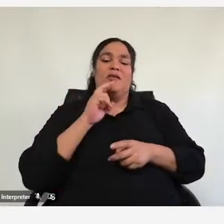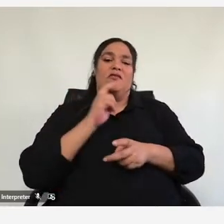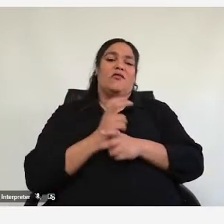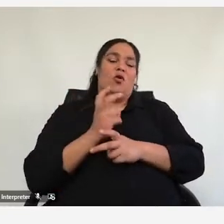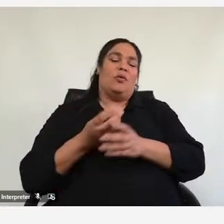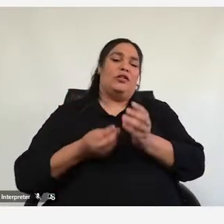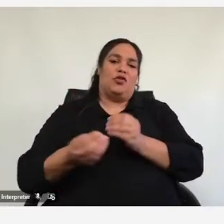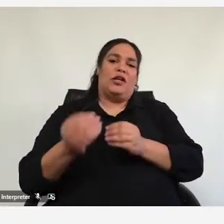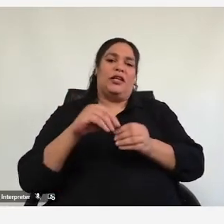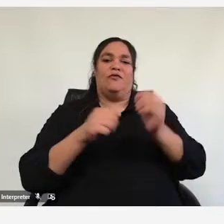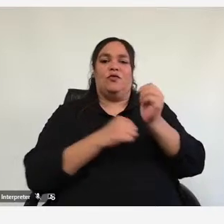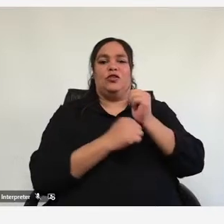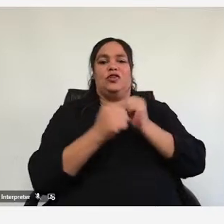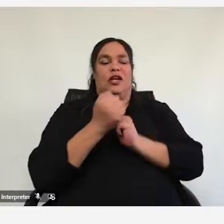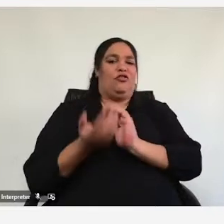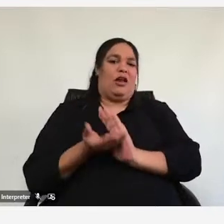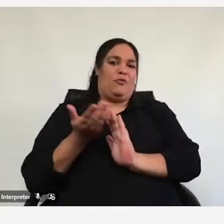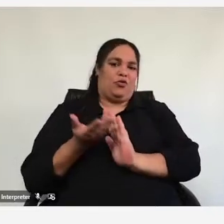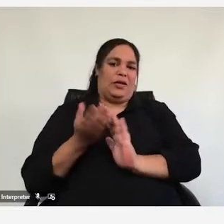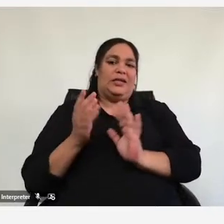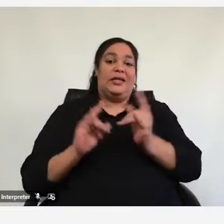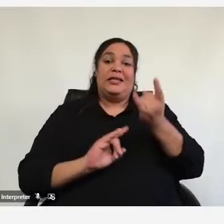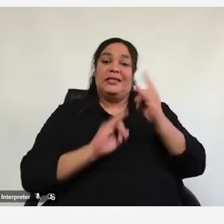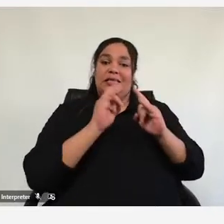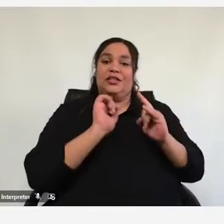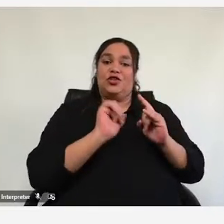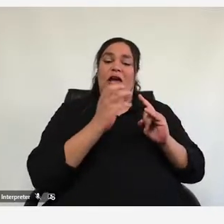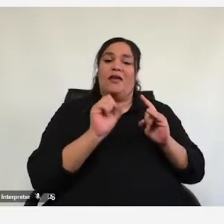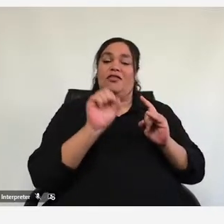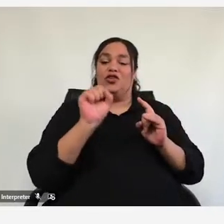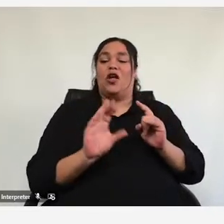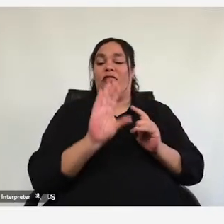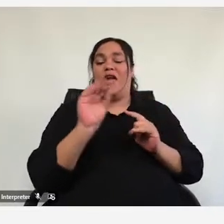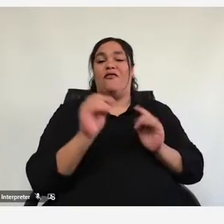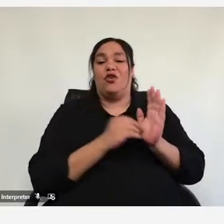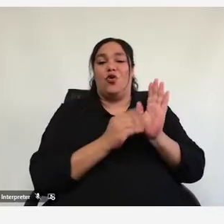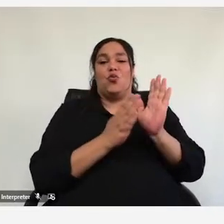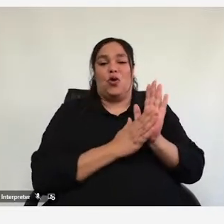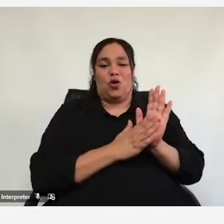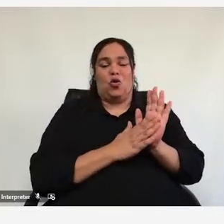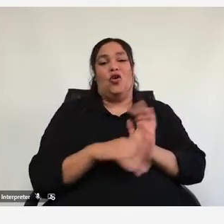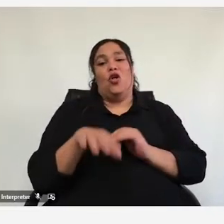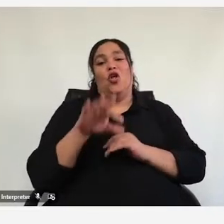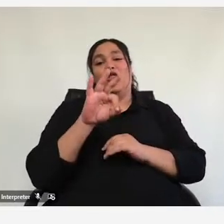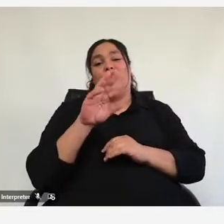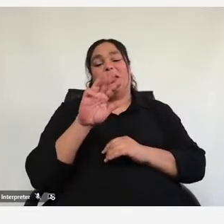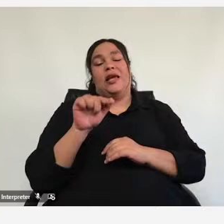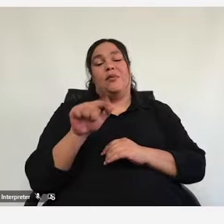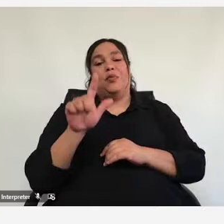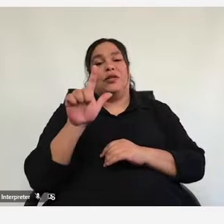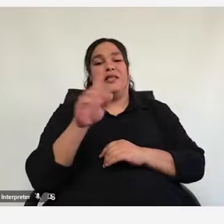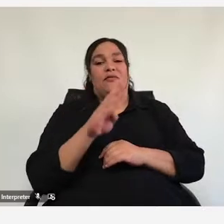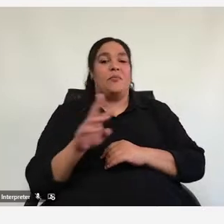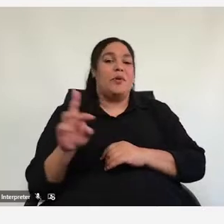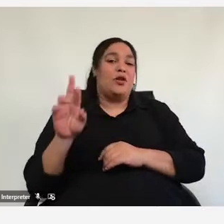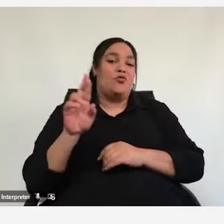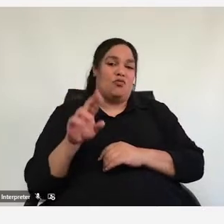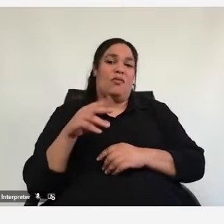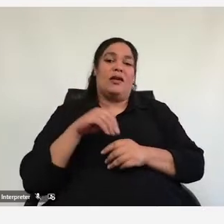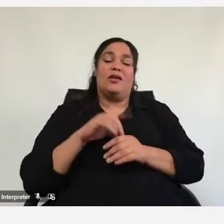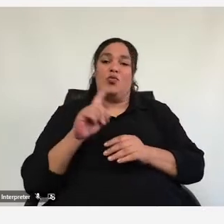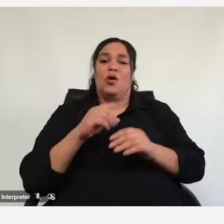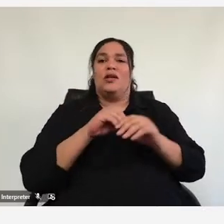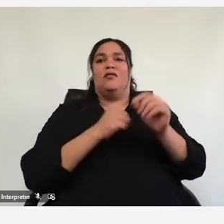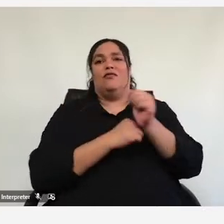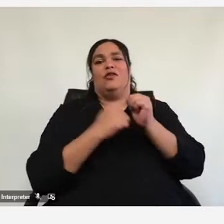trading infrastructure upgrades. The city has a South Africa record of 39.7 billion rand in